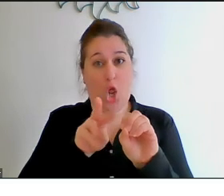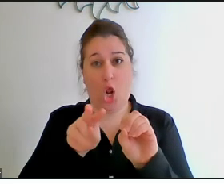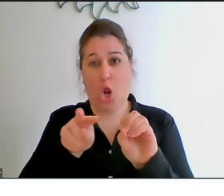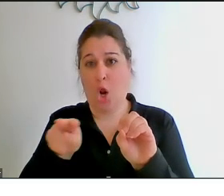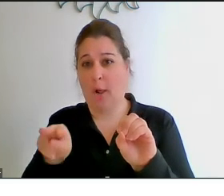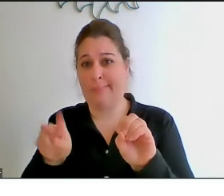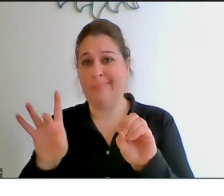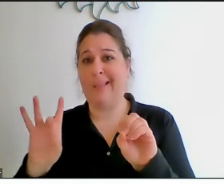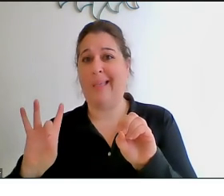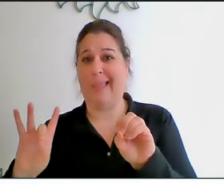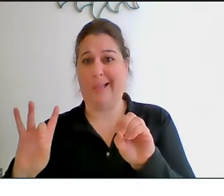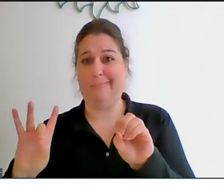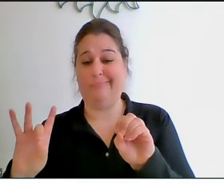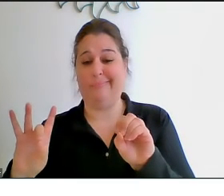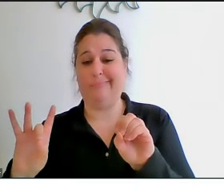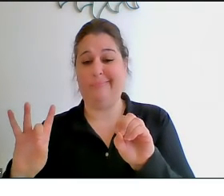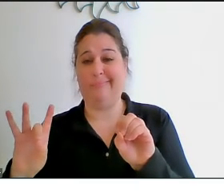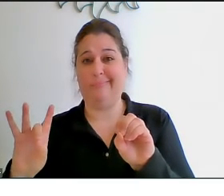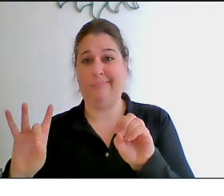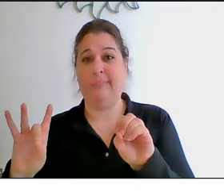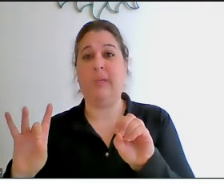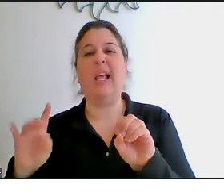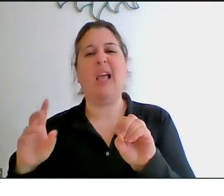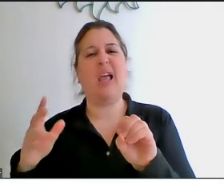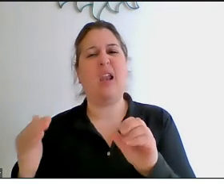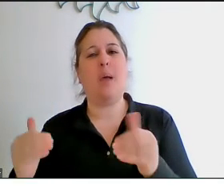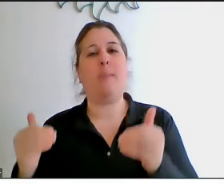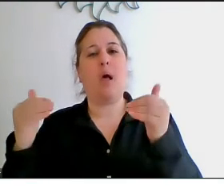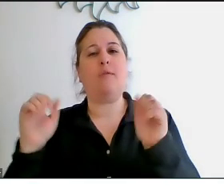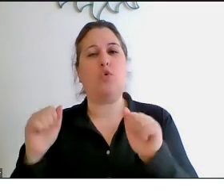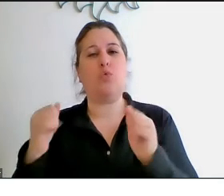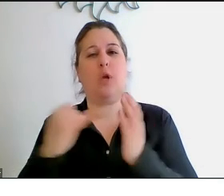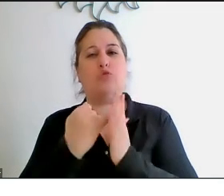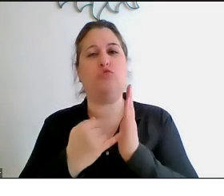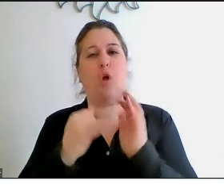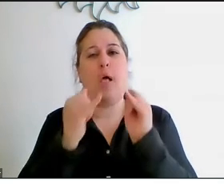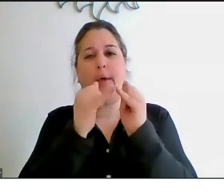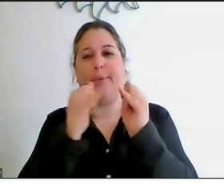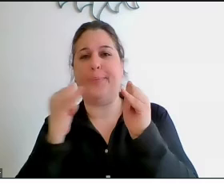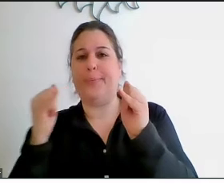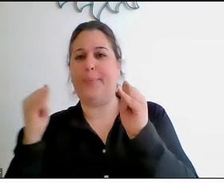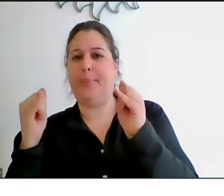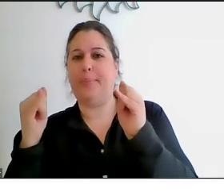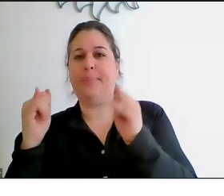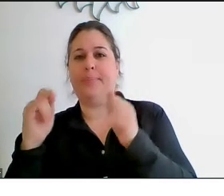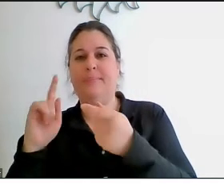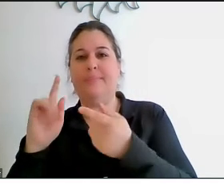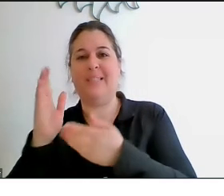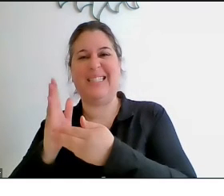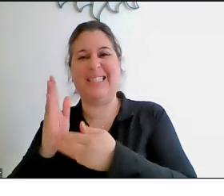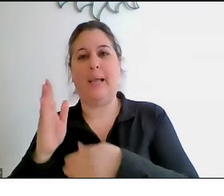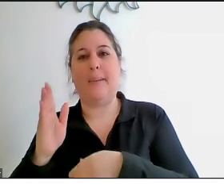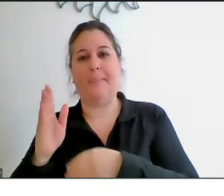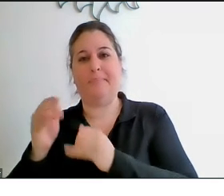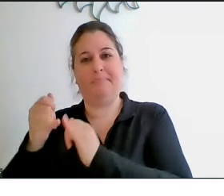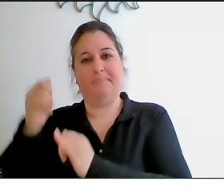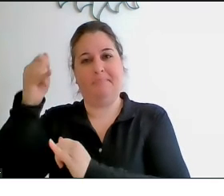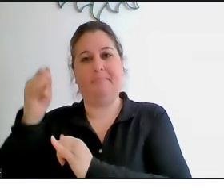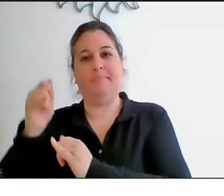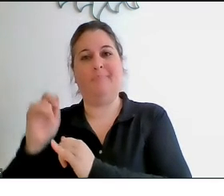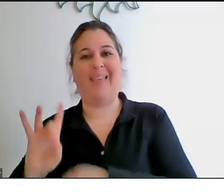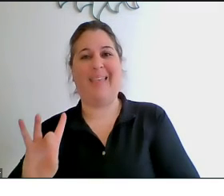0. I'm going to go all the way to 8. Then from 8, I'm going to go 10 jumps to the